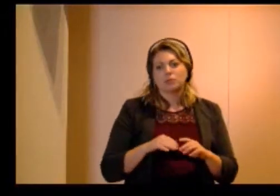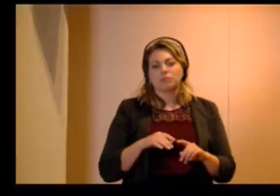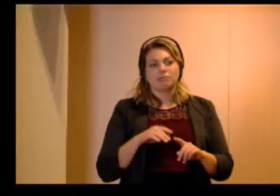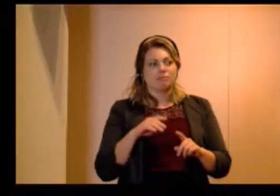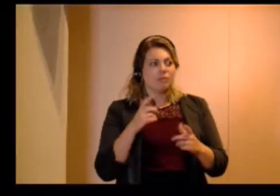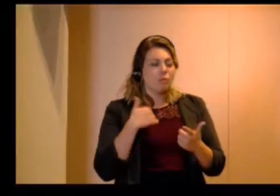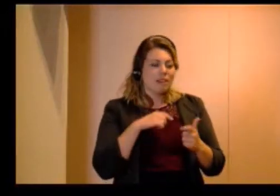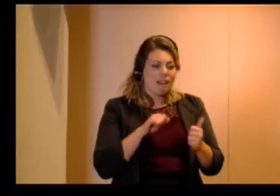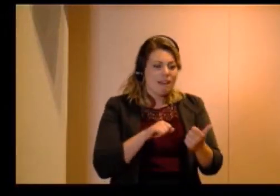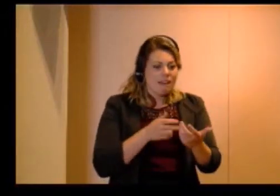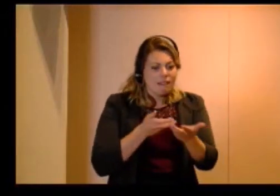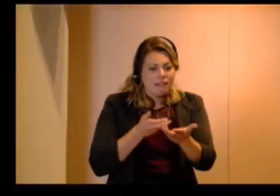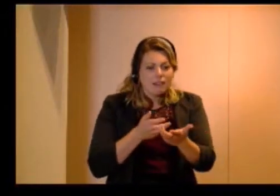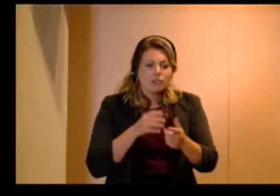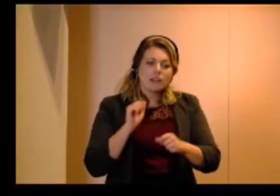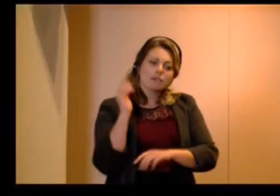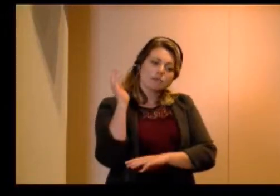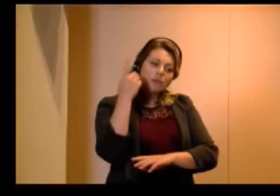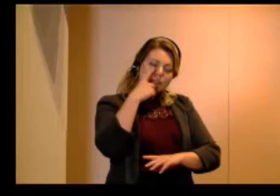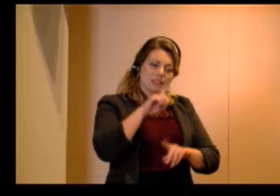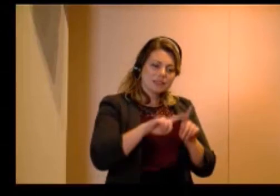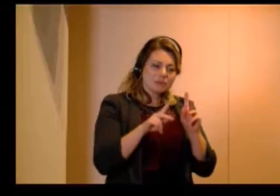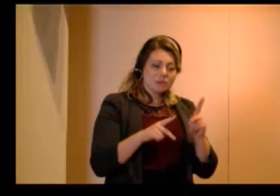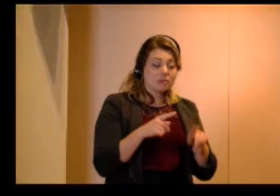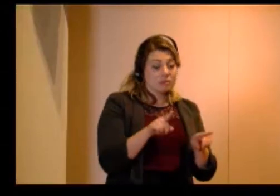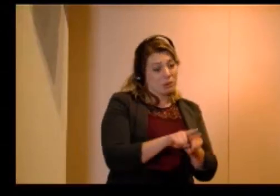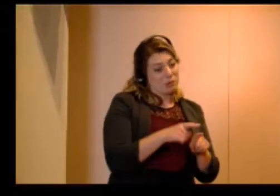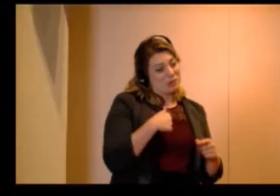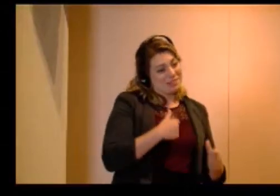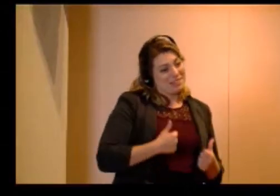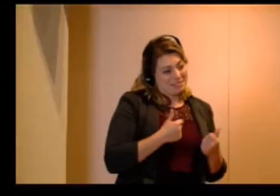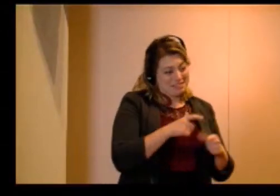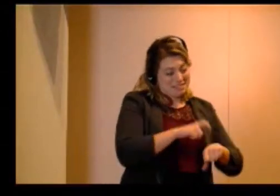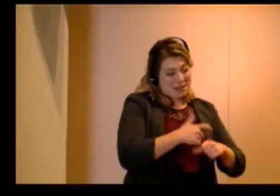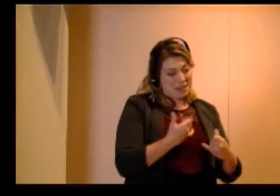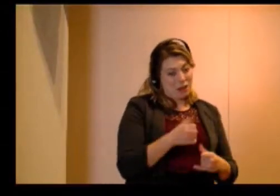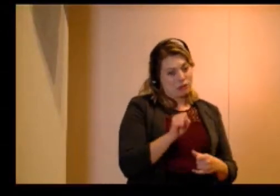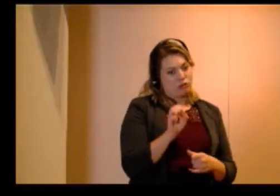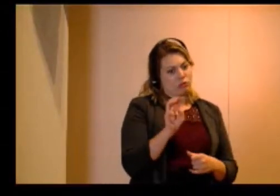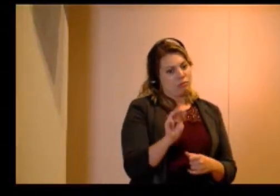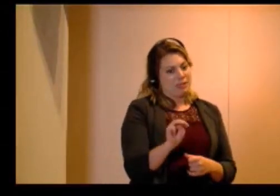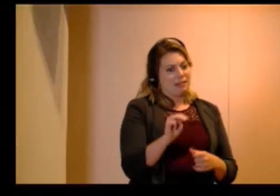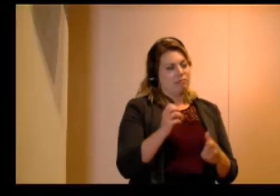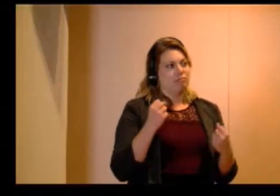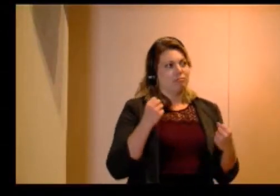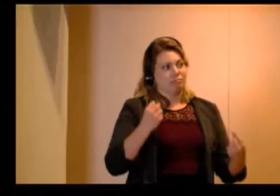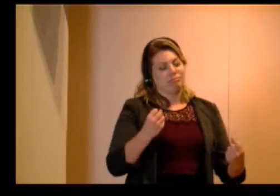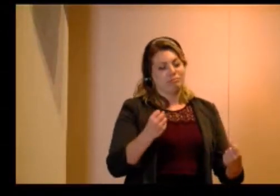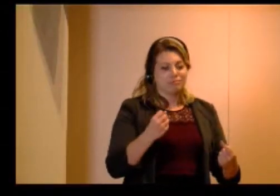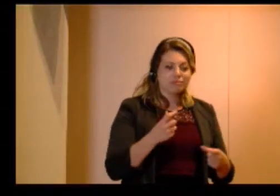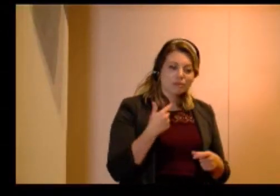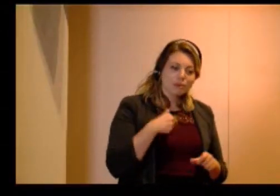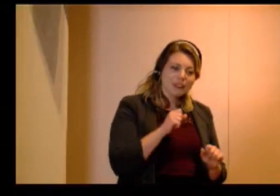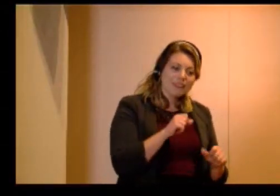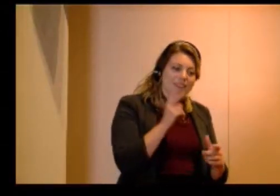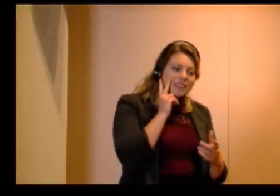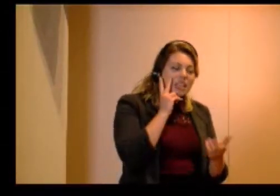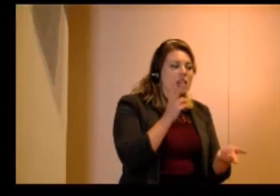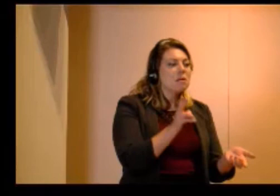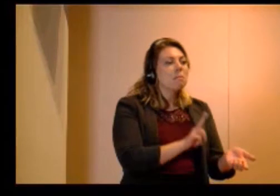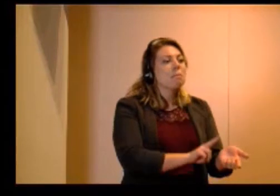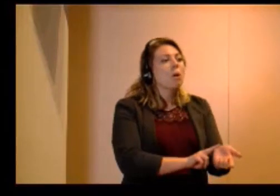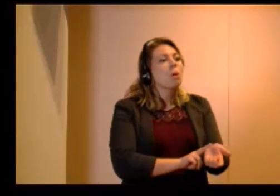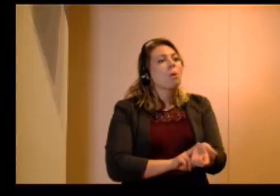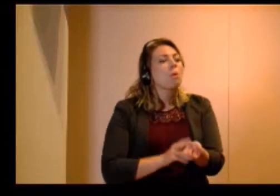talks and talk to people. We also live in an age of social media, and so it's helpful to kind of see the pulse of what's going